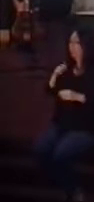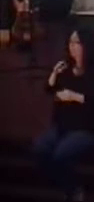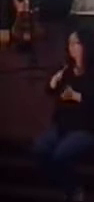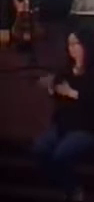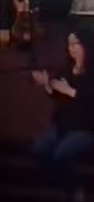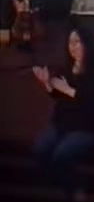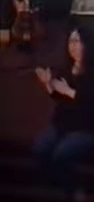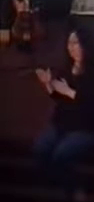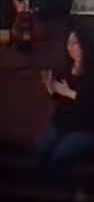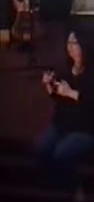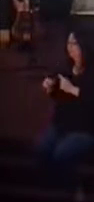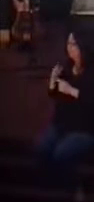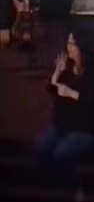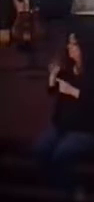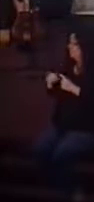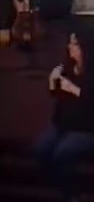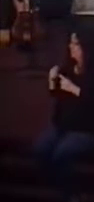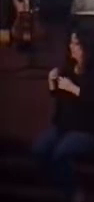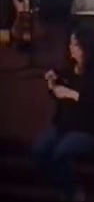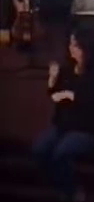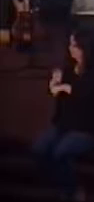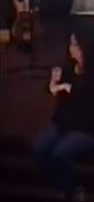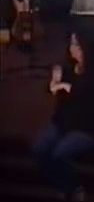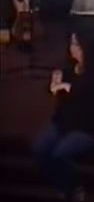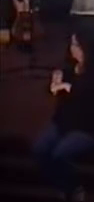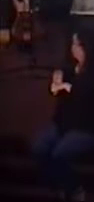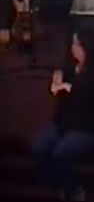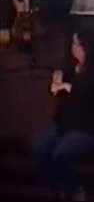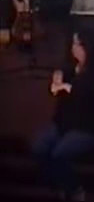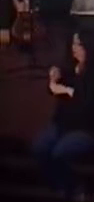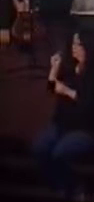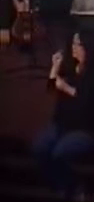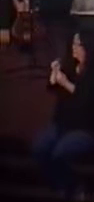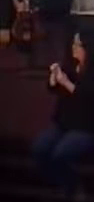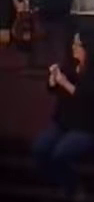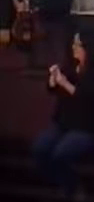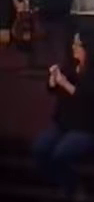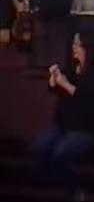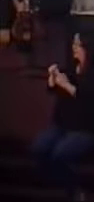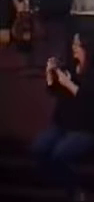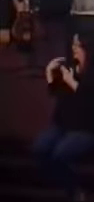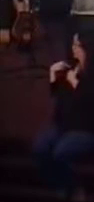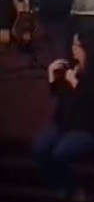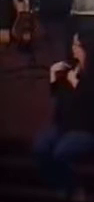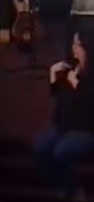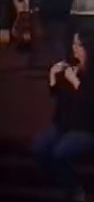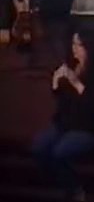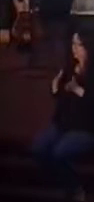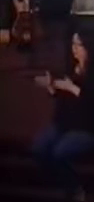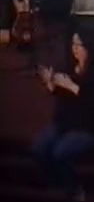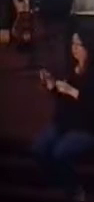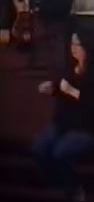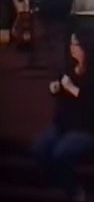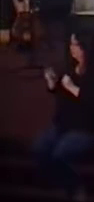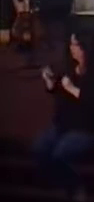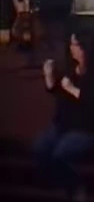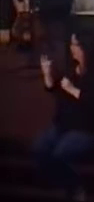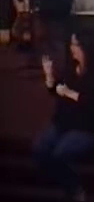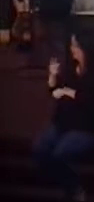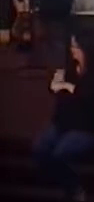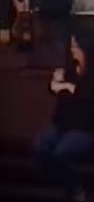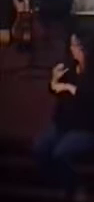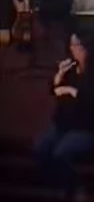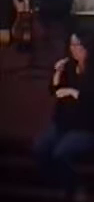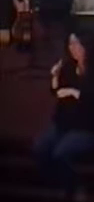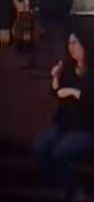But when we talk about the journey of the church, right, the primary responsibility to plan the journey of the church is